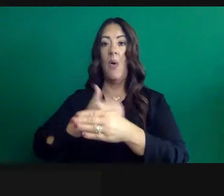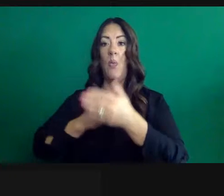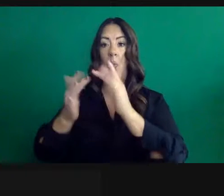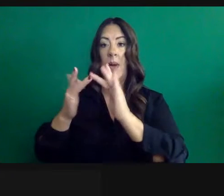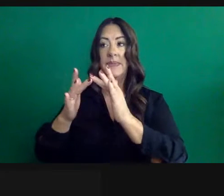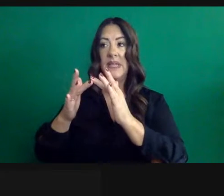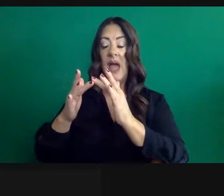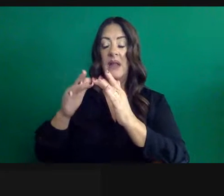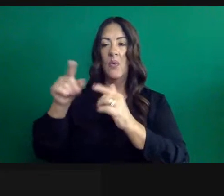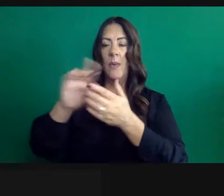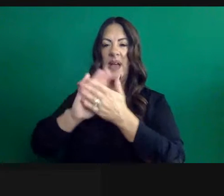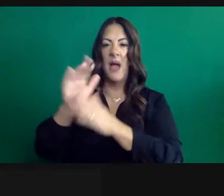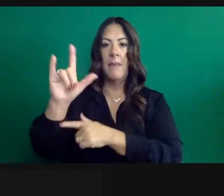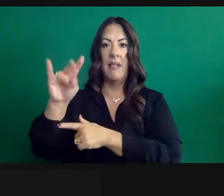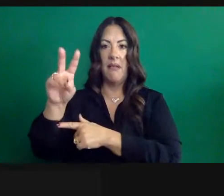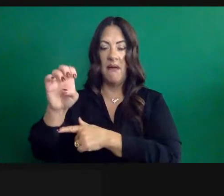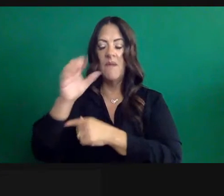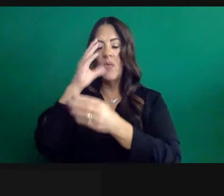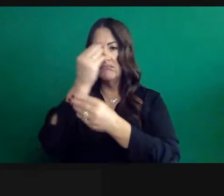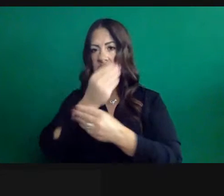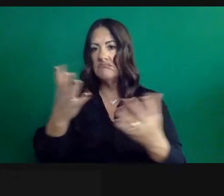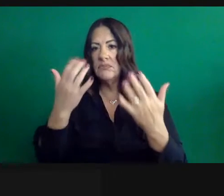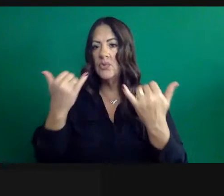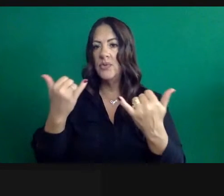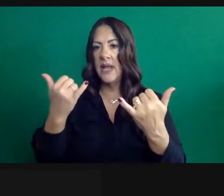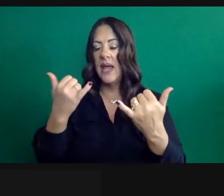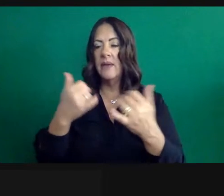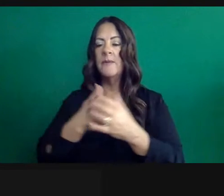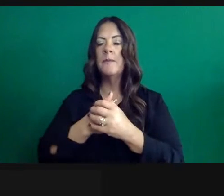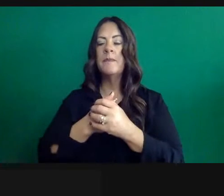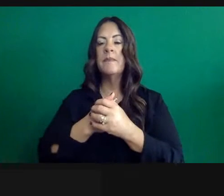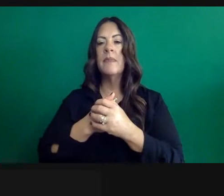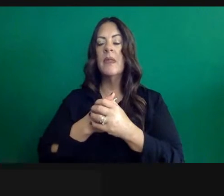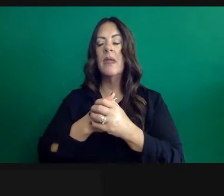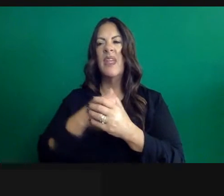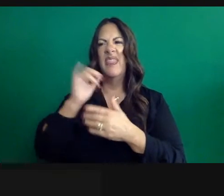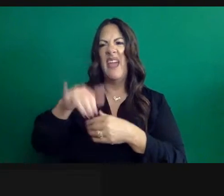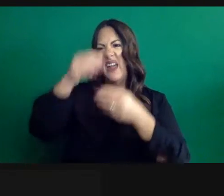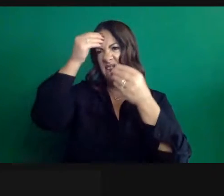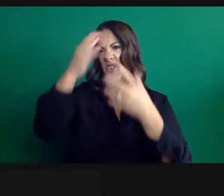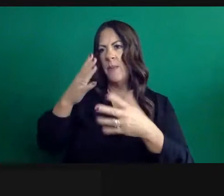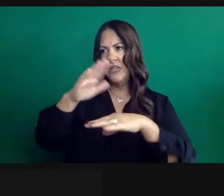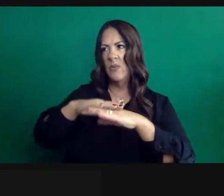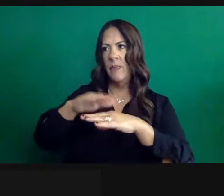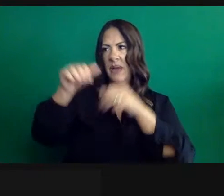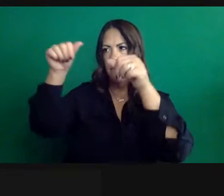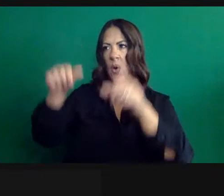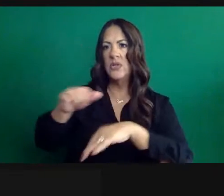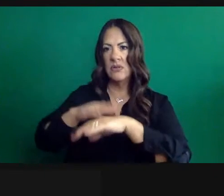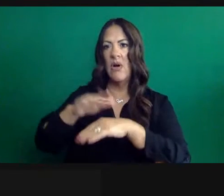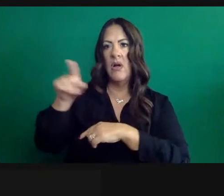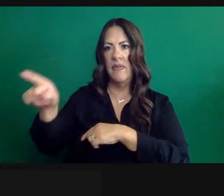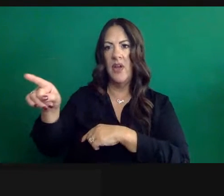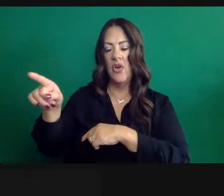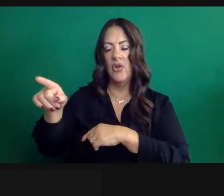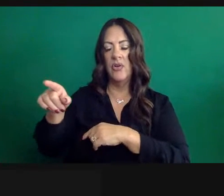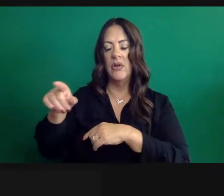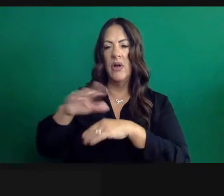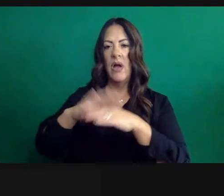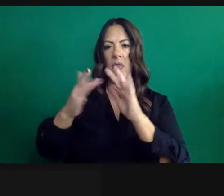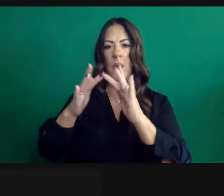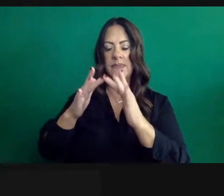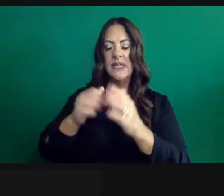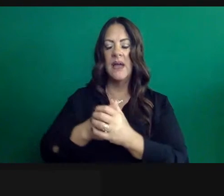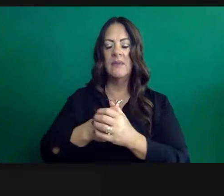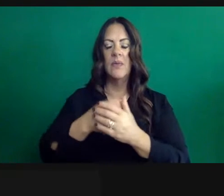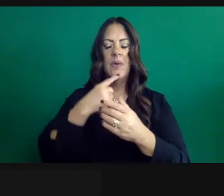the information that you're asking about will be posted, but also we ask you to we've asked every